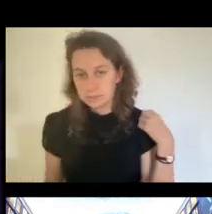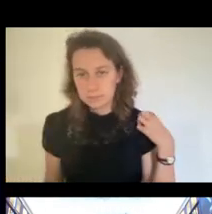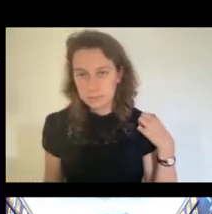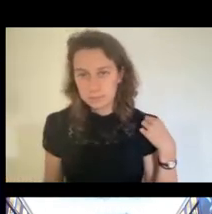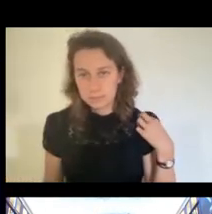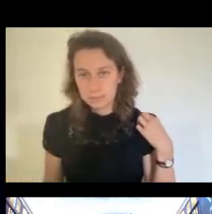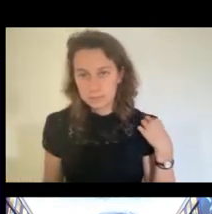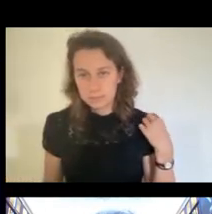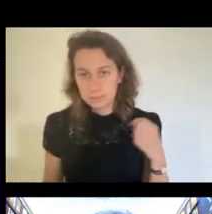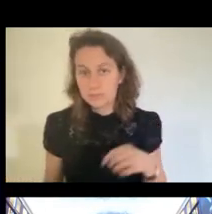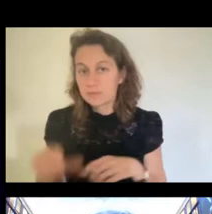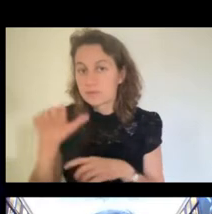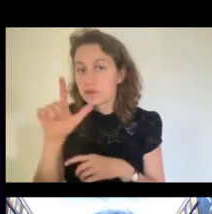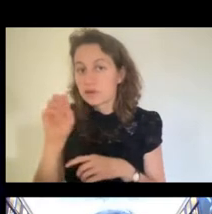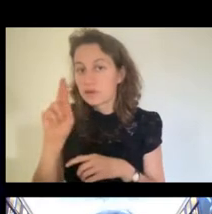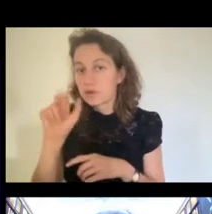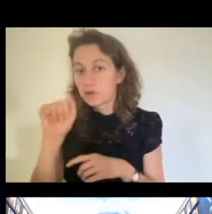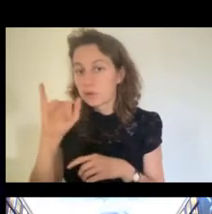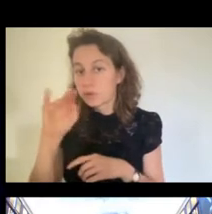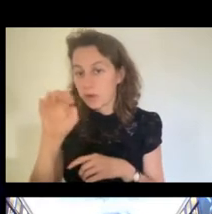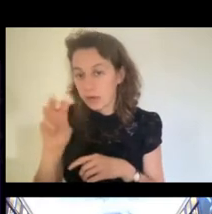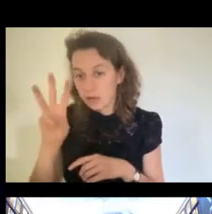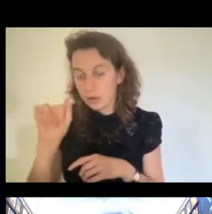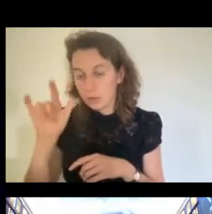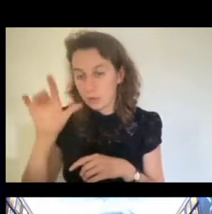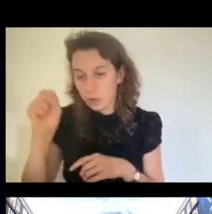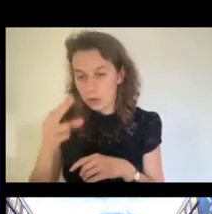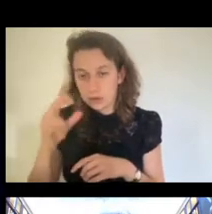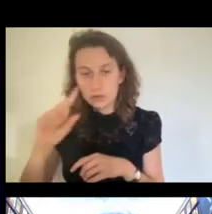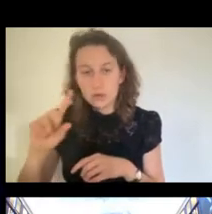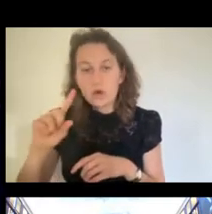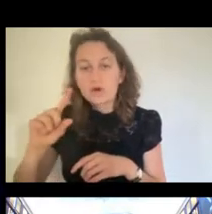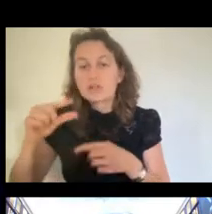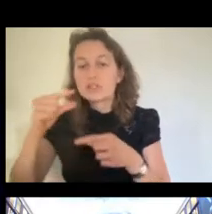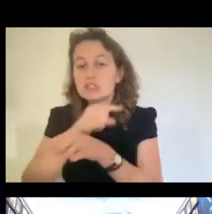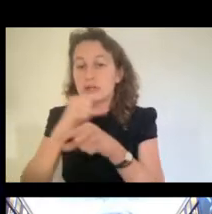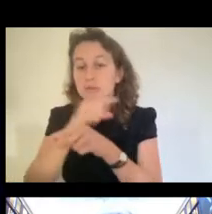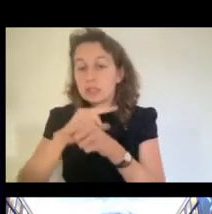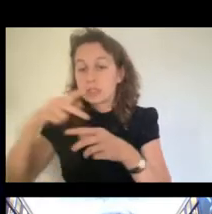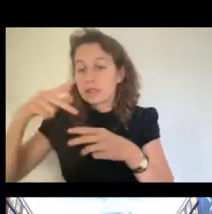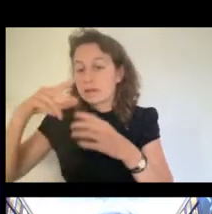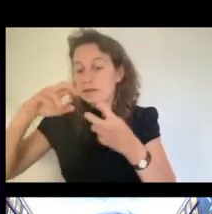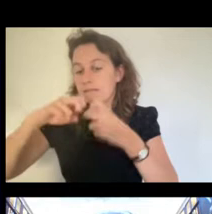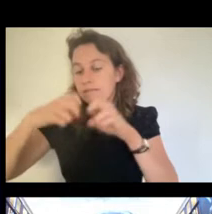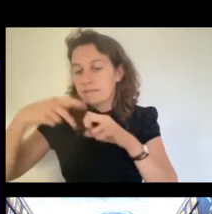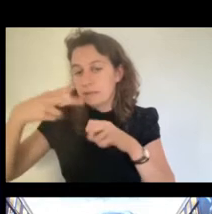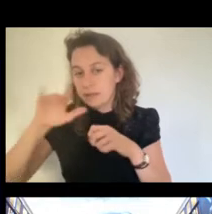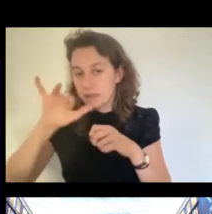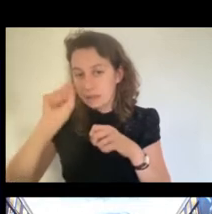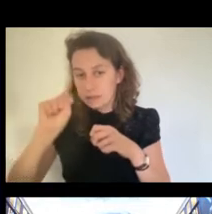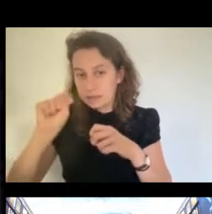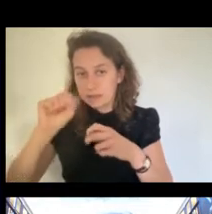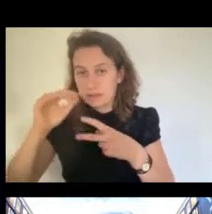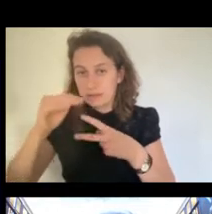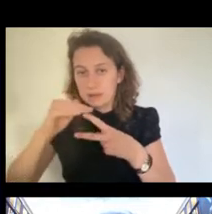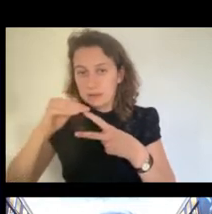Lorraine Walsh is the Art Director and Curator of the Simon Center for Geometry and Physics and Visiting Associate Professor of Art at Stony